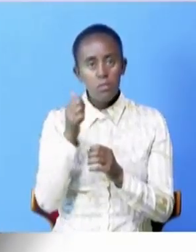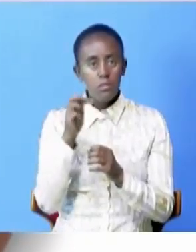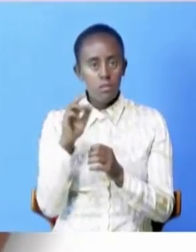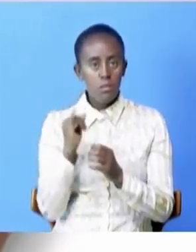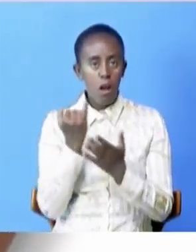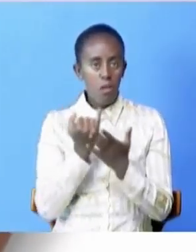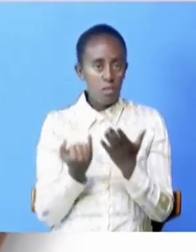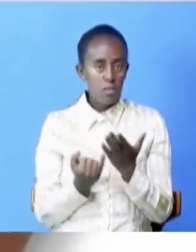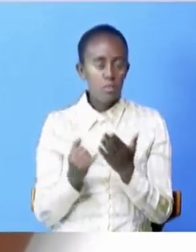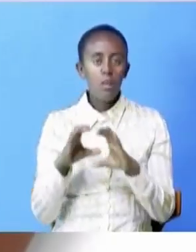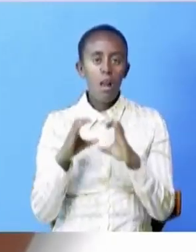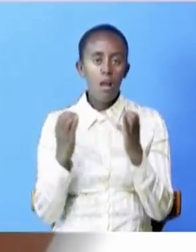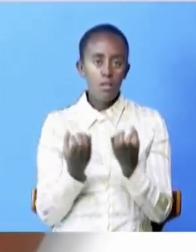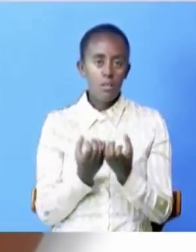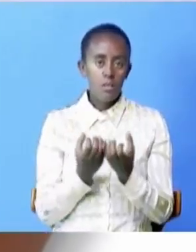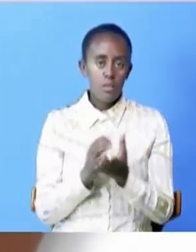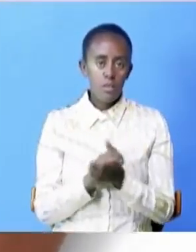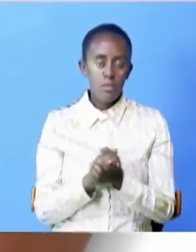classes